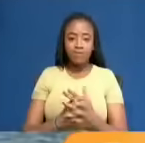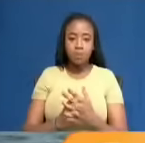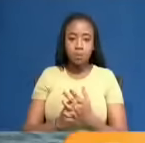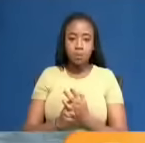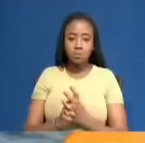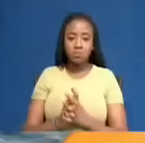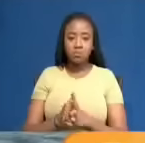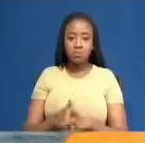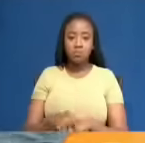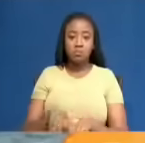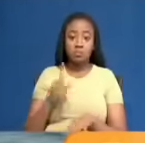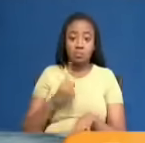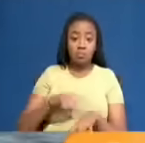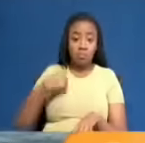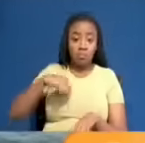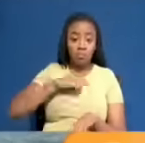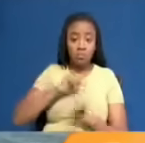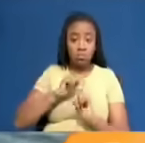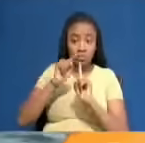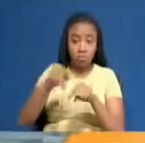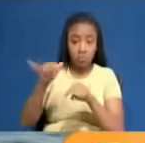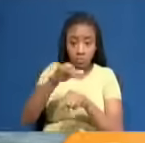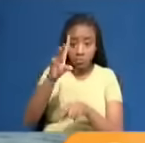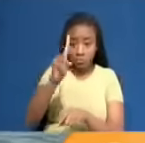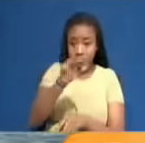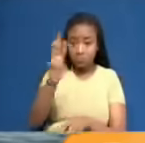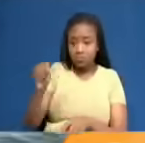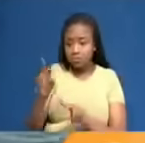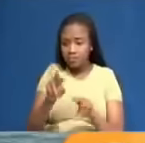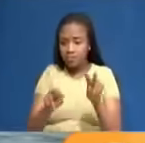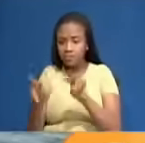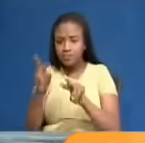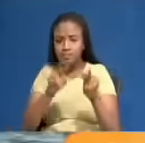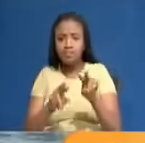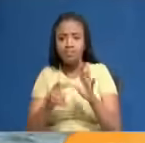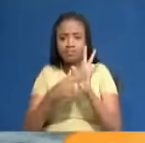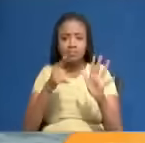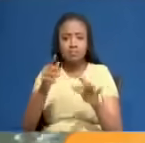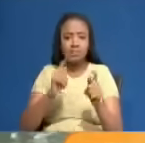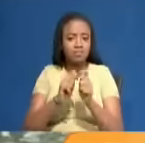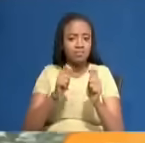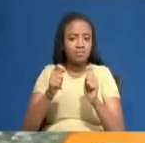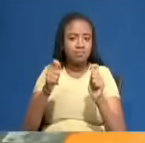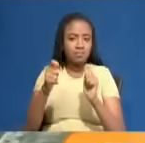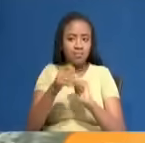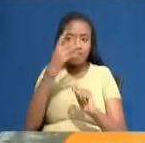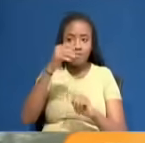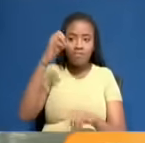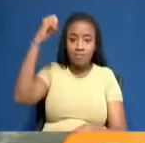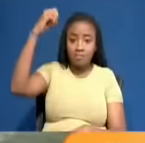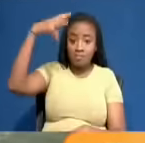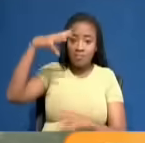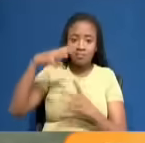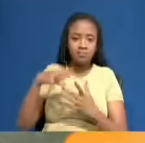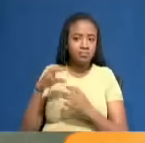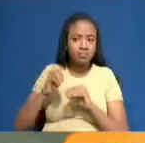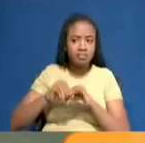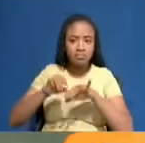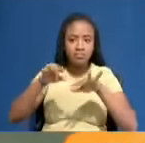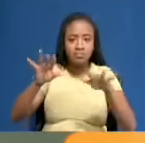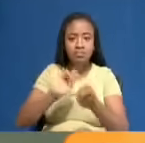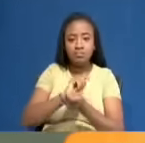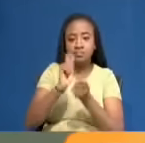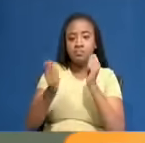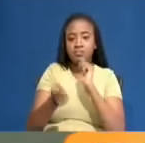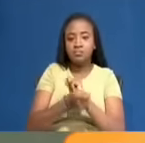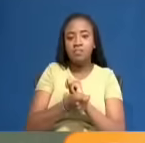Our visit at the dam established the mega project to be a game changer, generating green energy that could change the fortunes of Africa